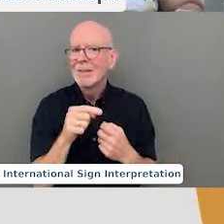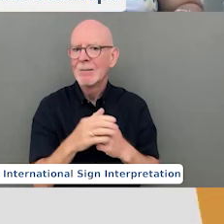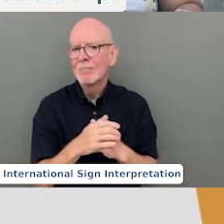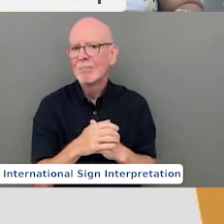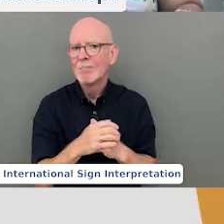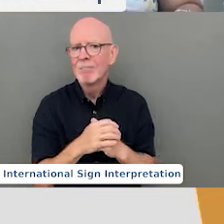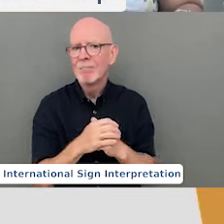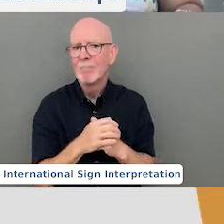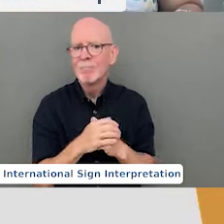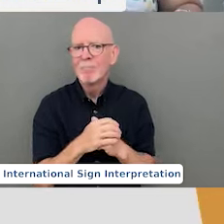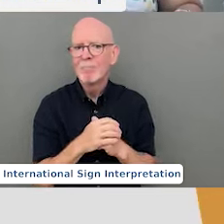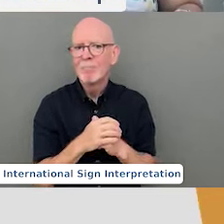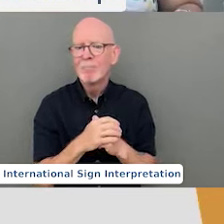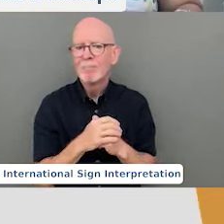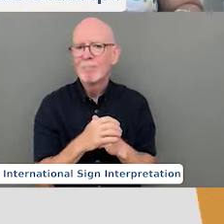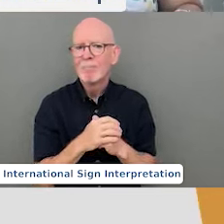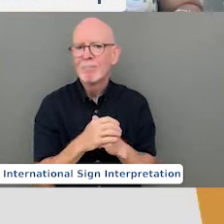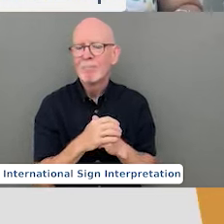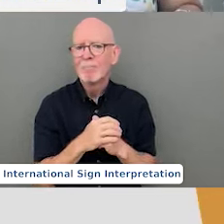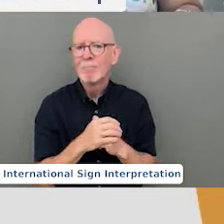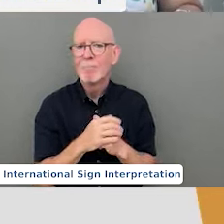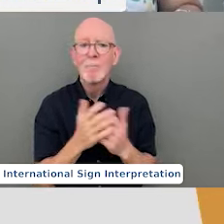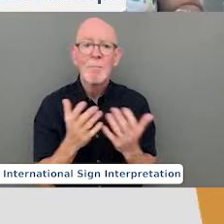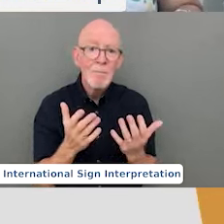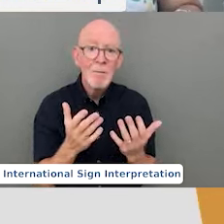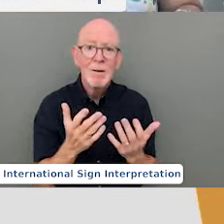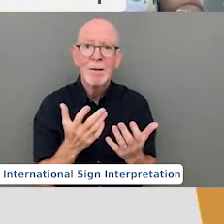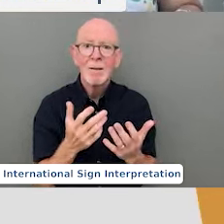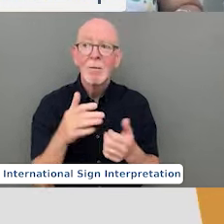Disability services are now limited.